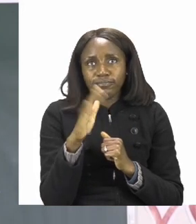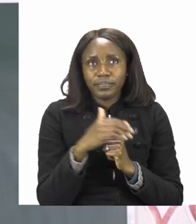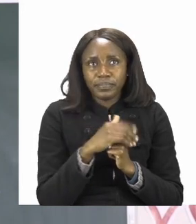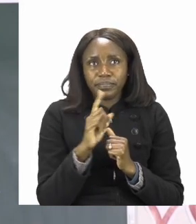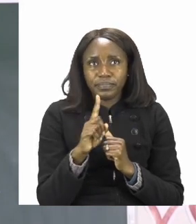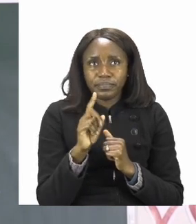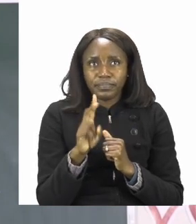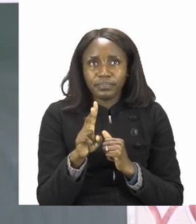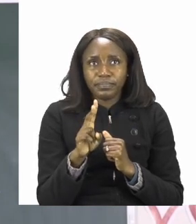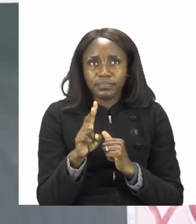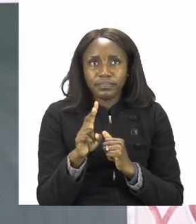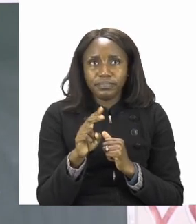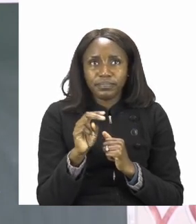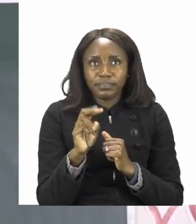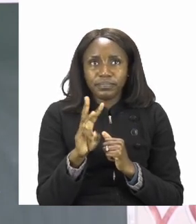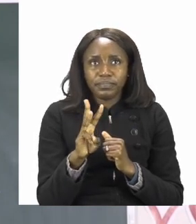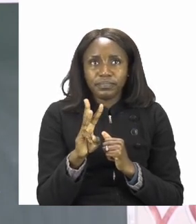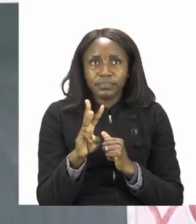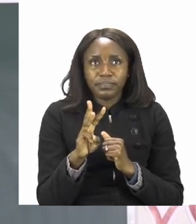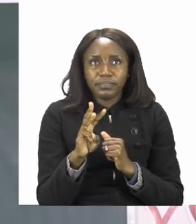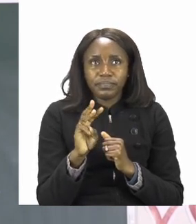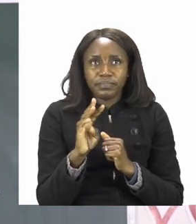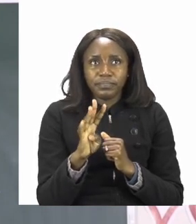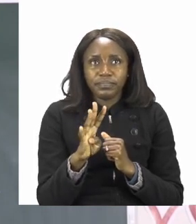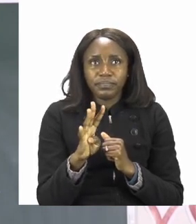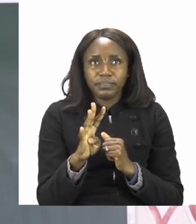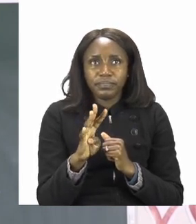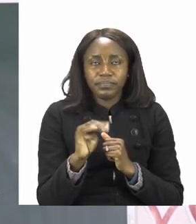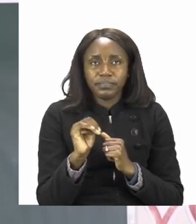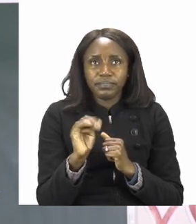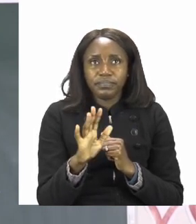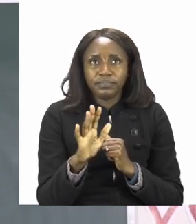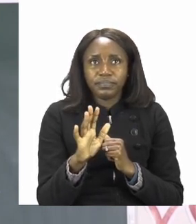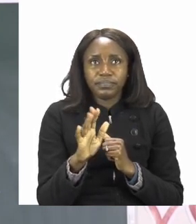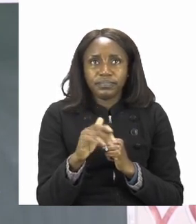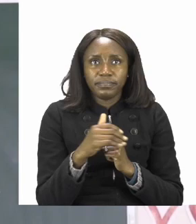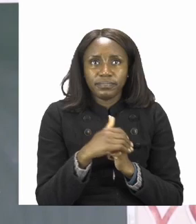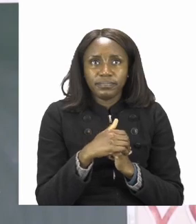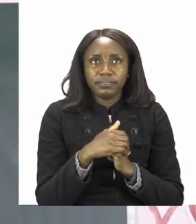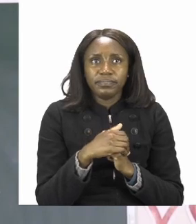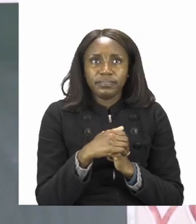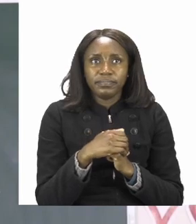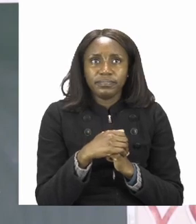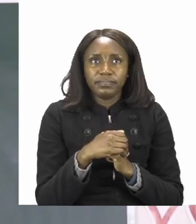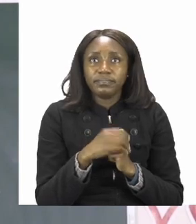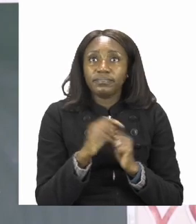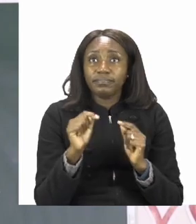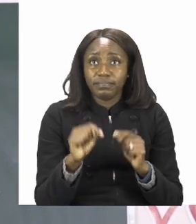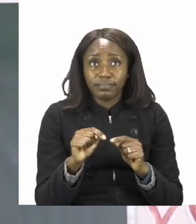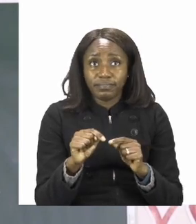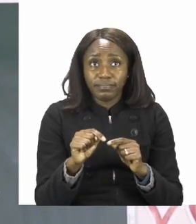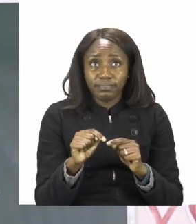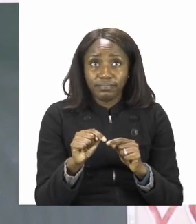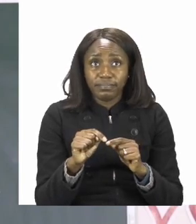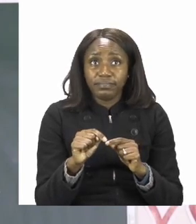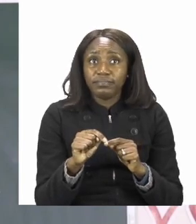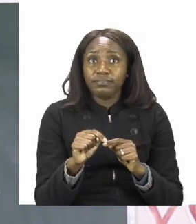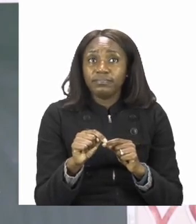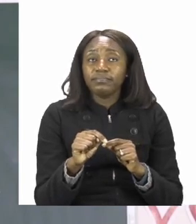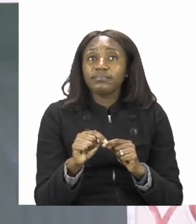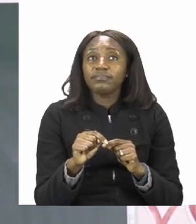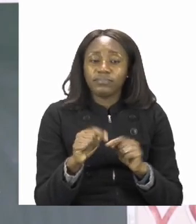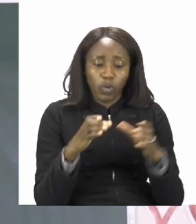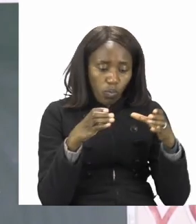1, 2, 3, 4, 5. Now we have completed it. It's